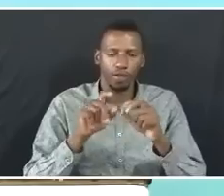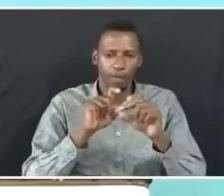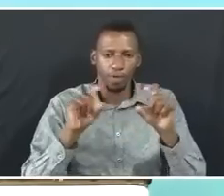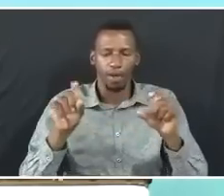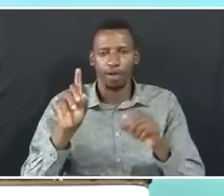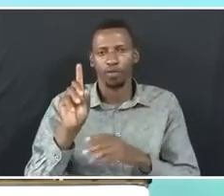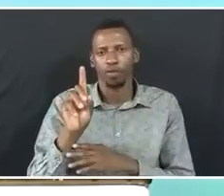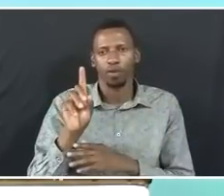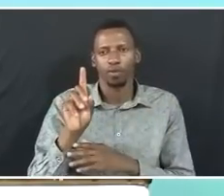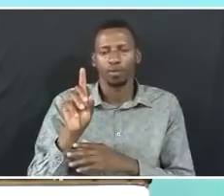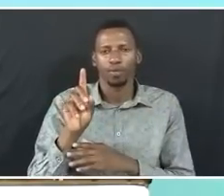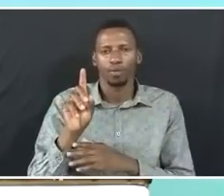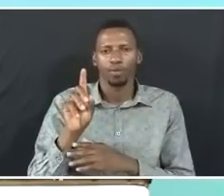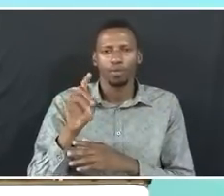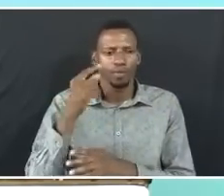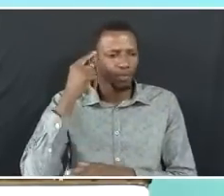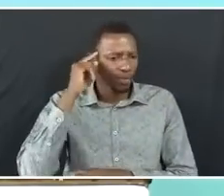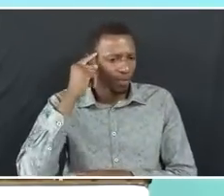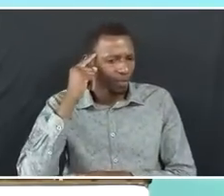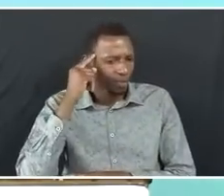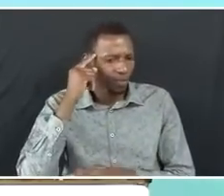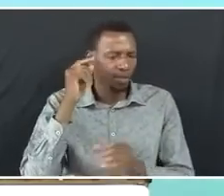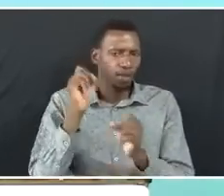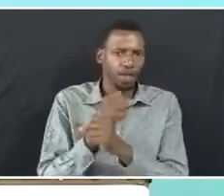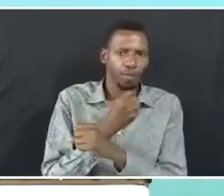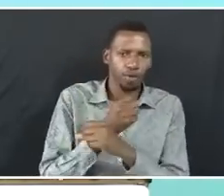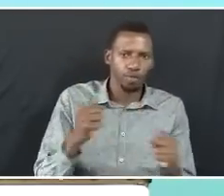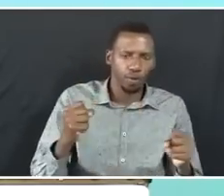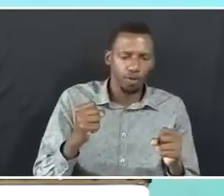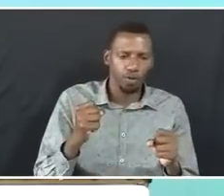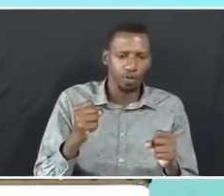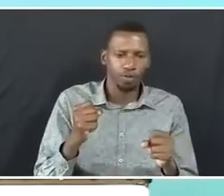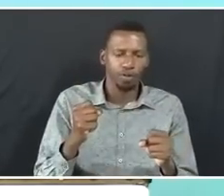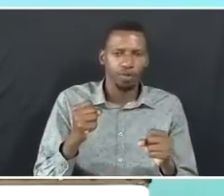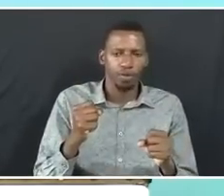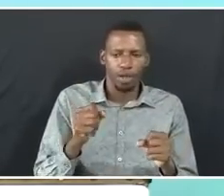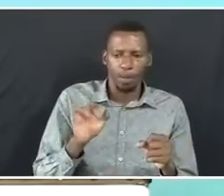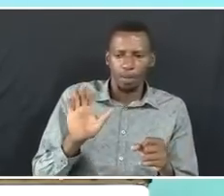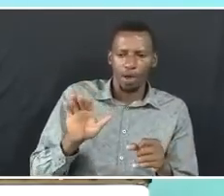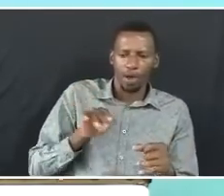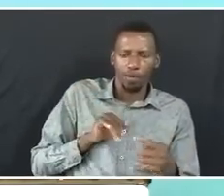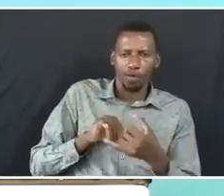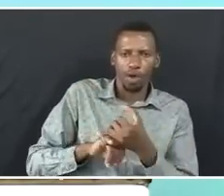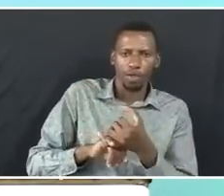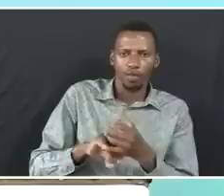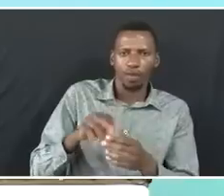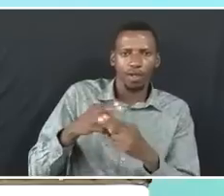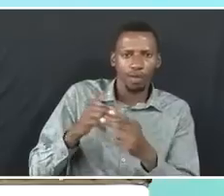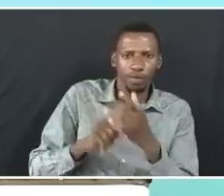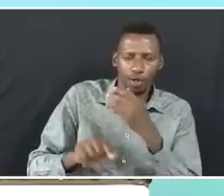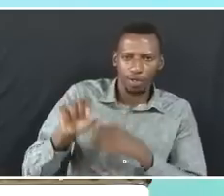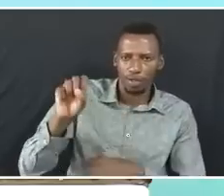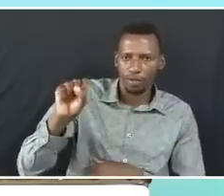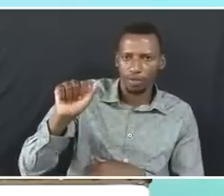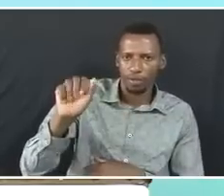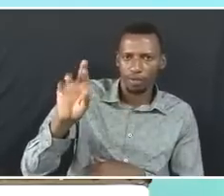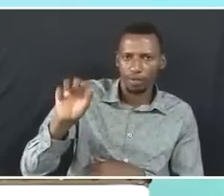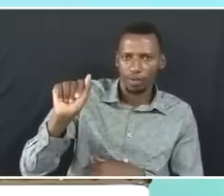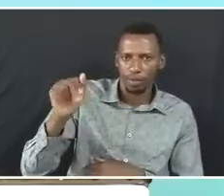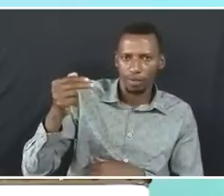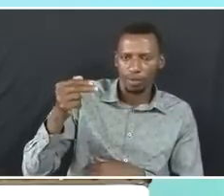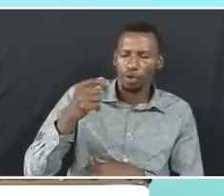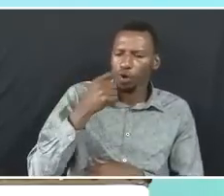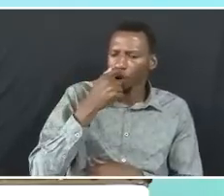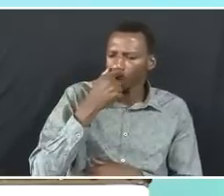Thinking it impossible that a child should be given her, who? Sarah. In her old